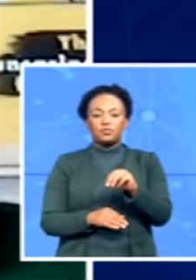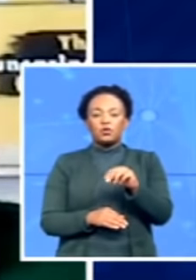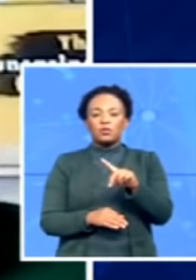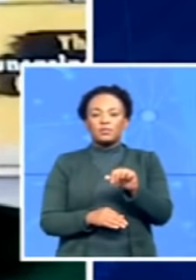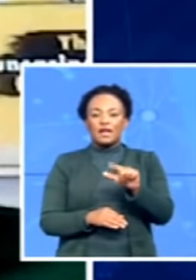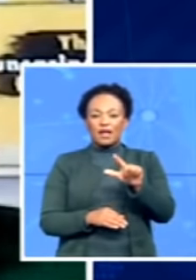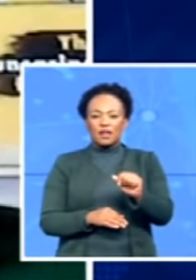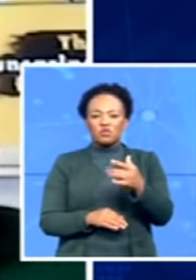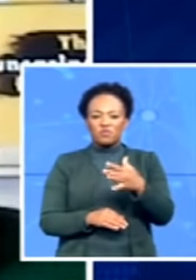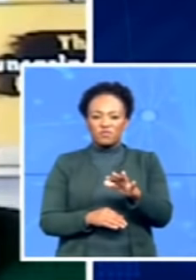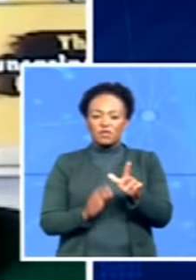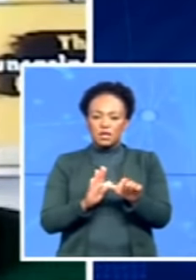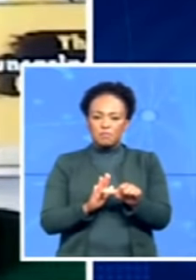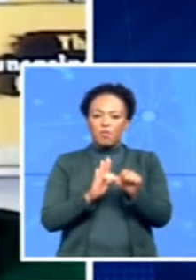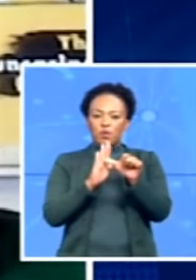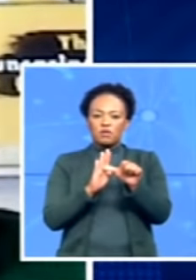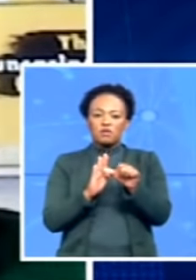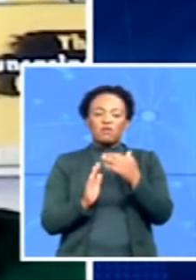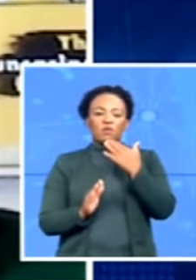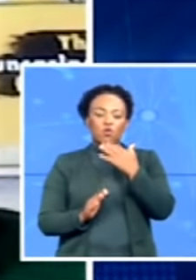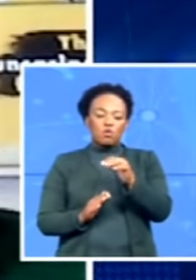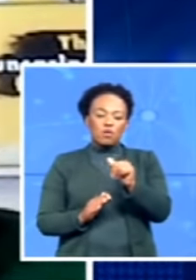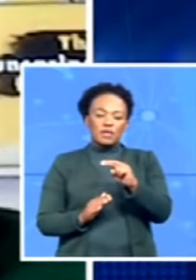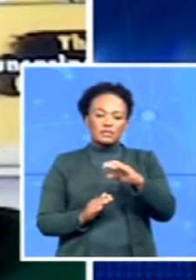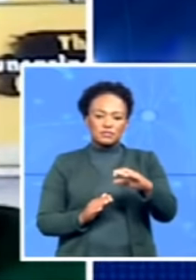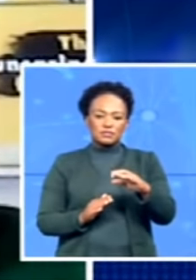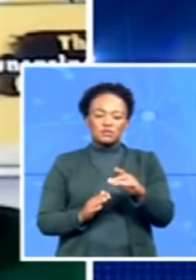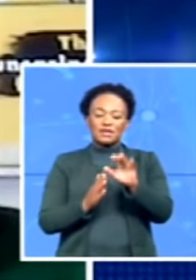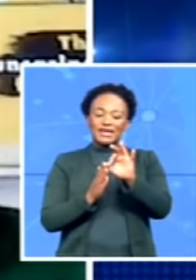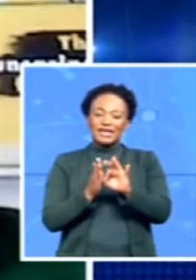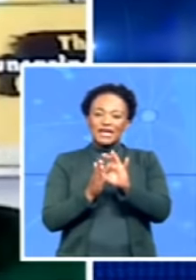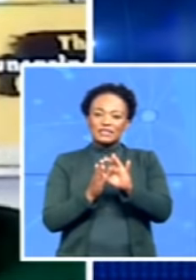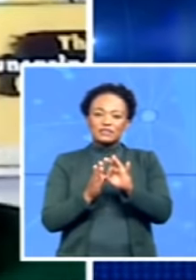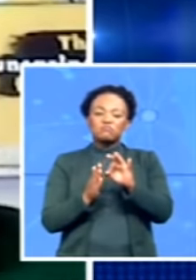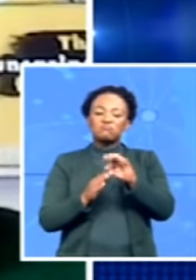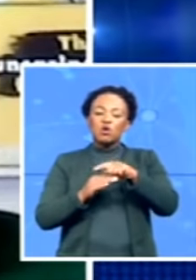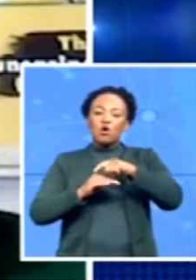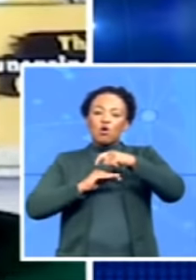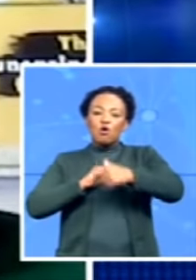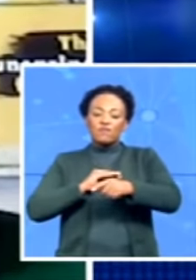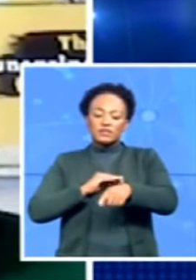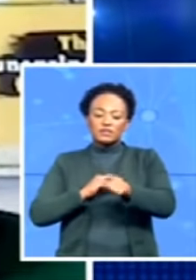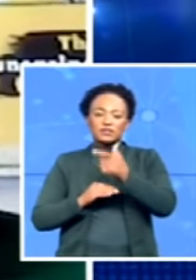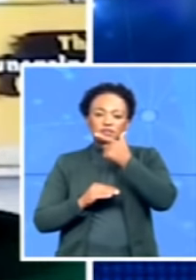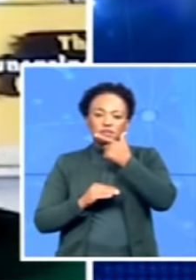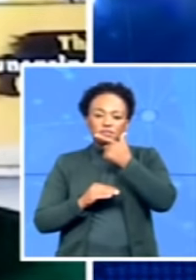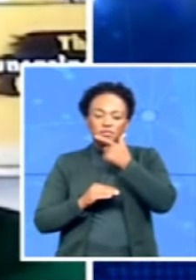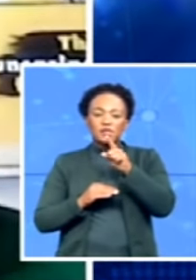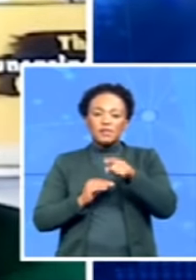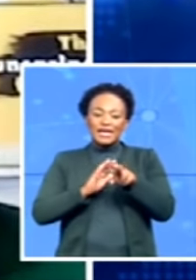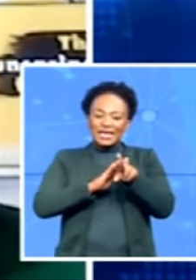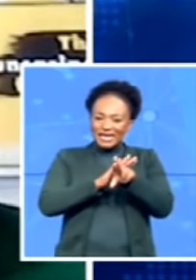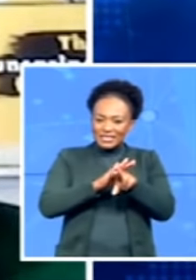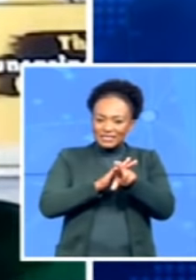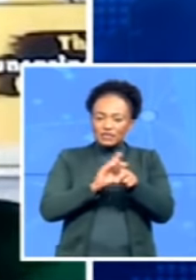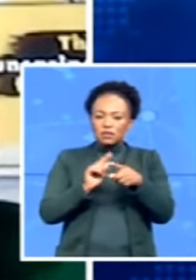ANC. You've got your elective conference in December. The leagues are supposed to sit, regions, provinces, you